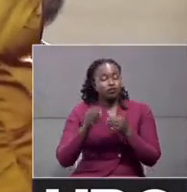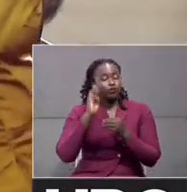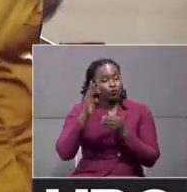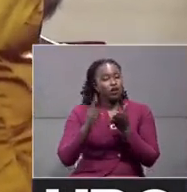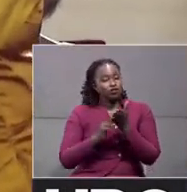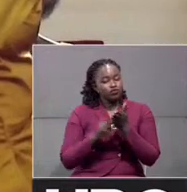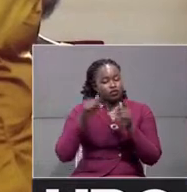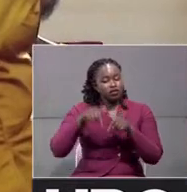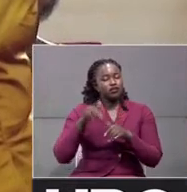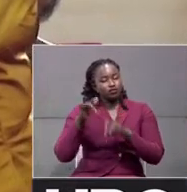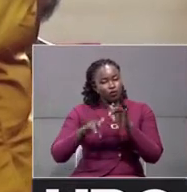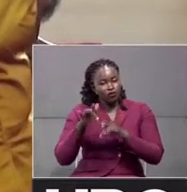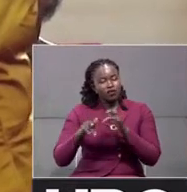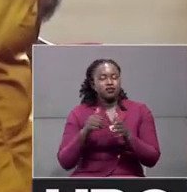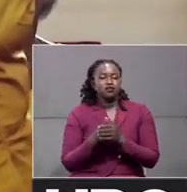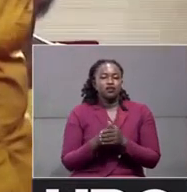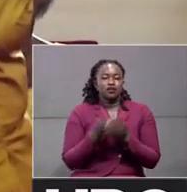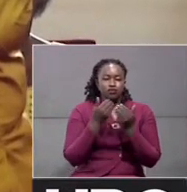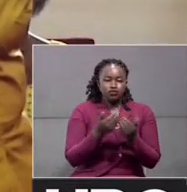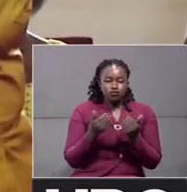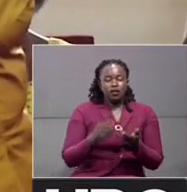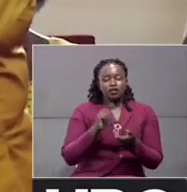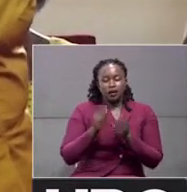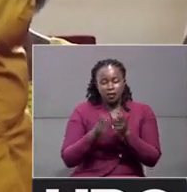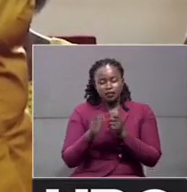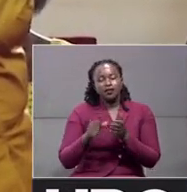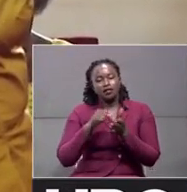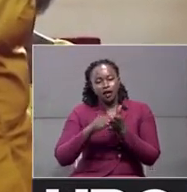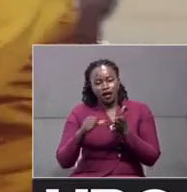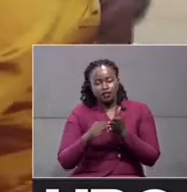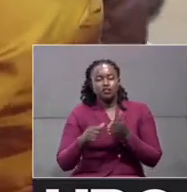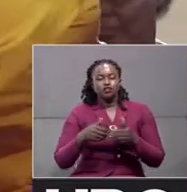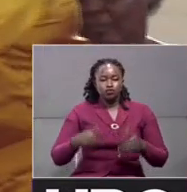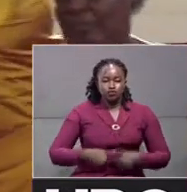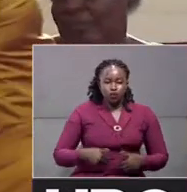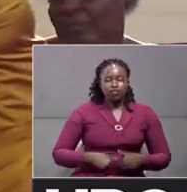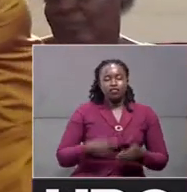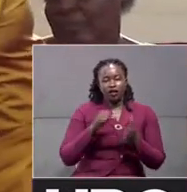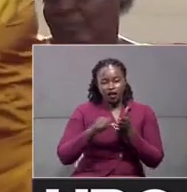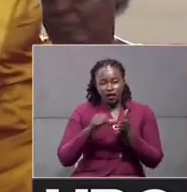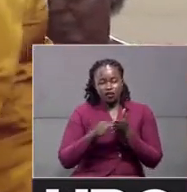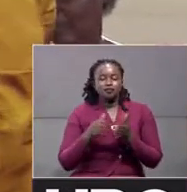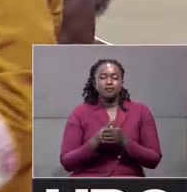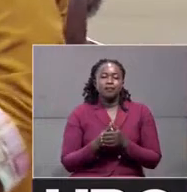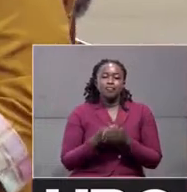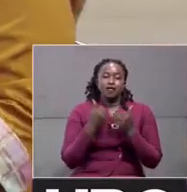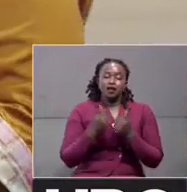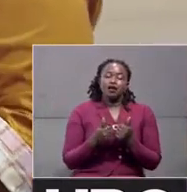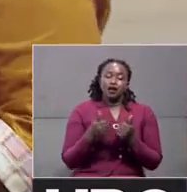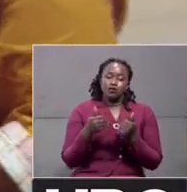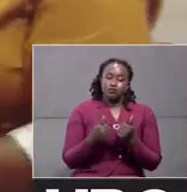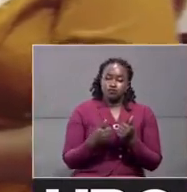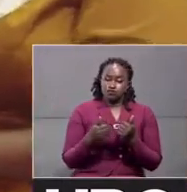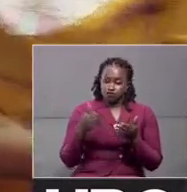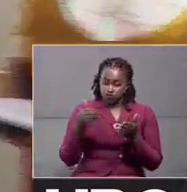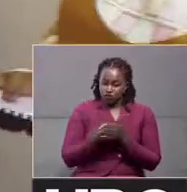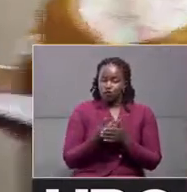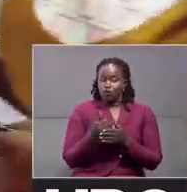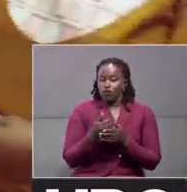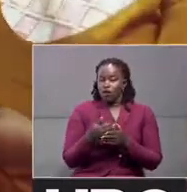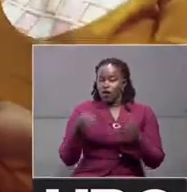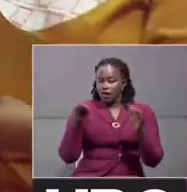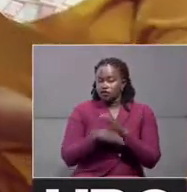office. The Children's Amendment Act, the Youth Act. The incoming Minister in Charge of Youth and Children Affairs, Balam